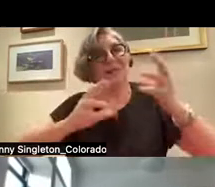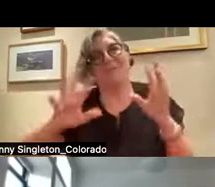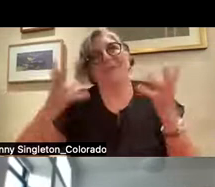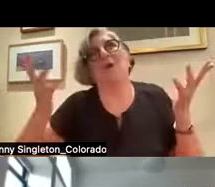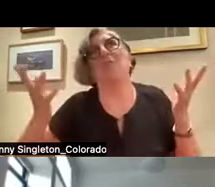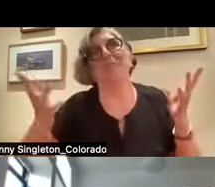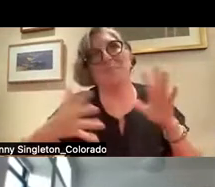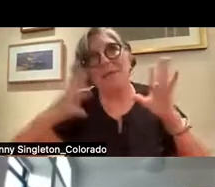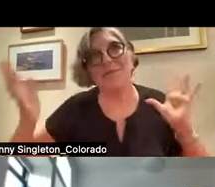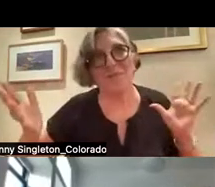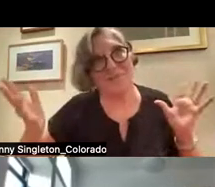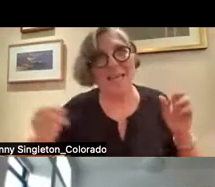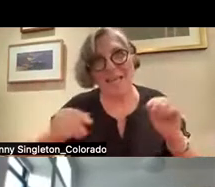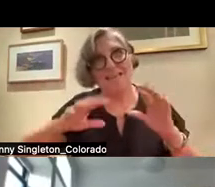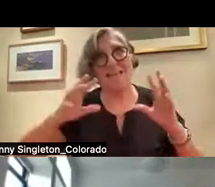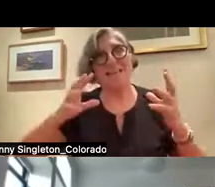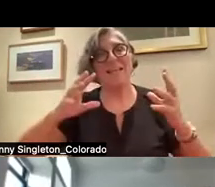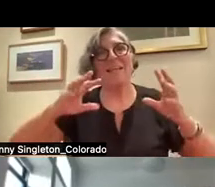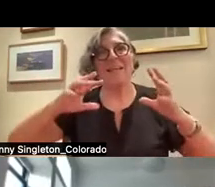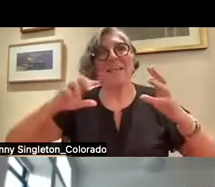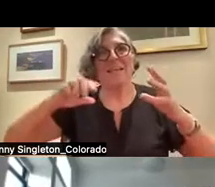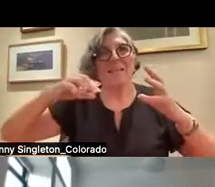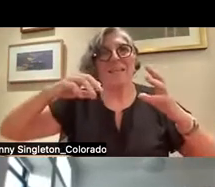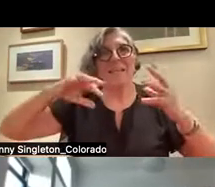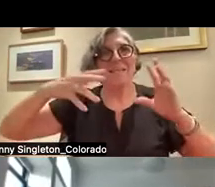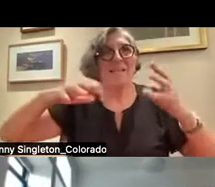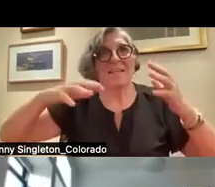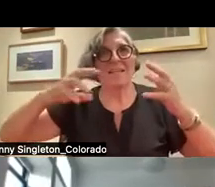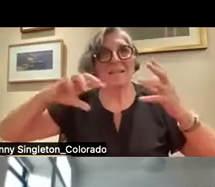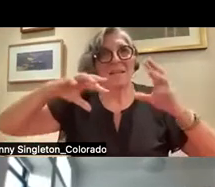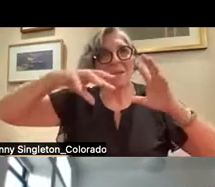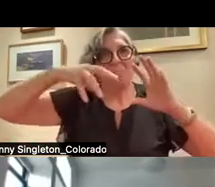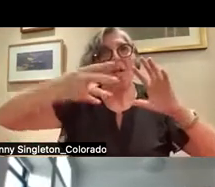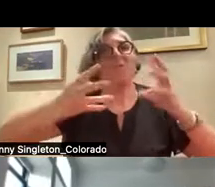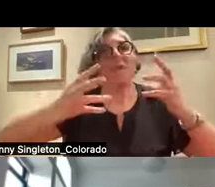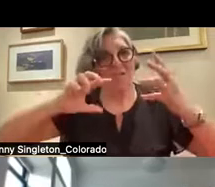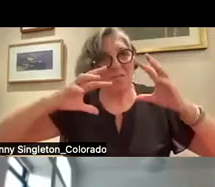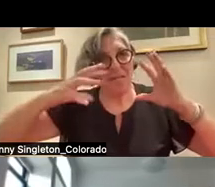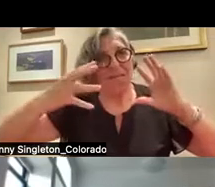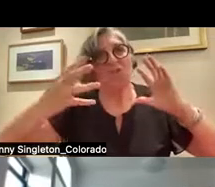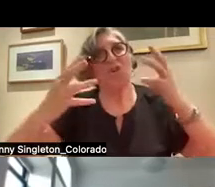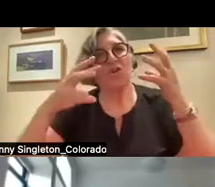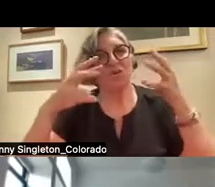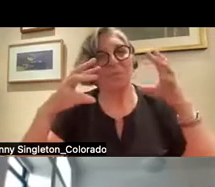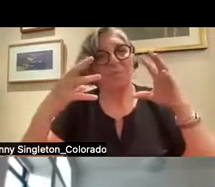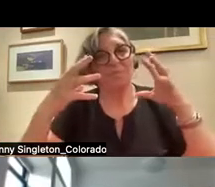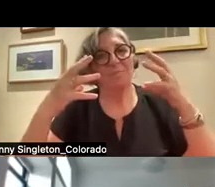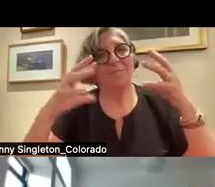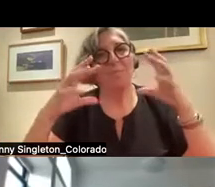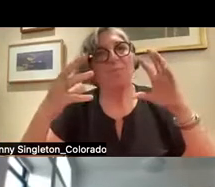internal, that I hope is the message of today, is that it's a modification of the